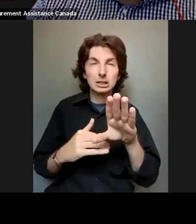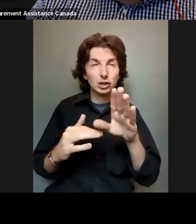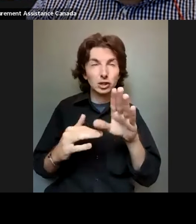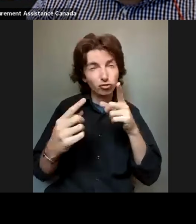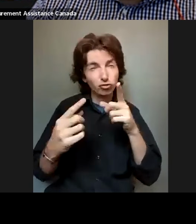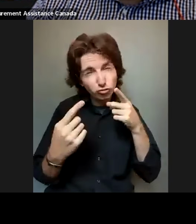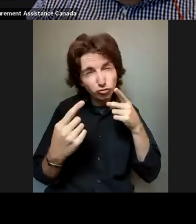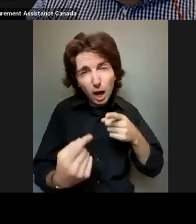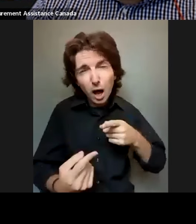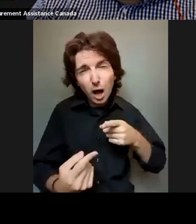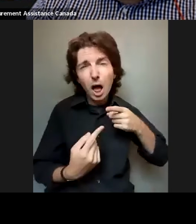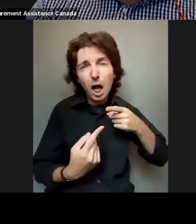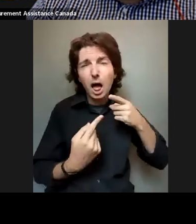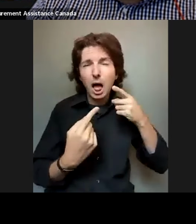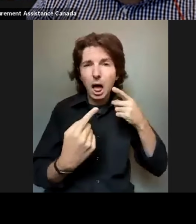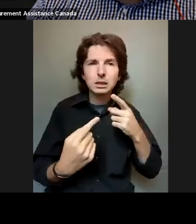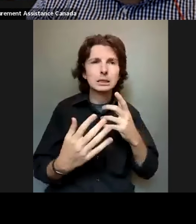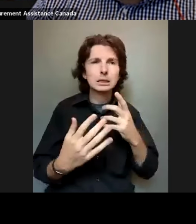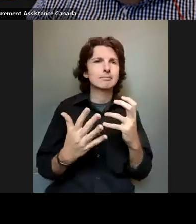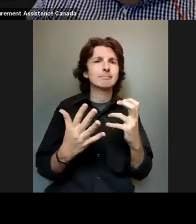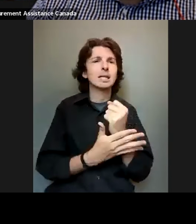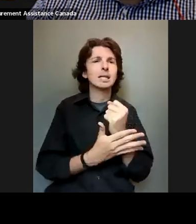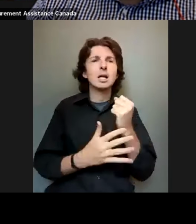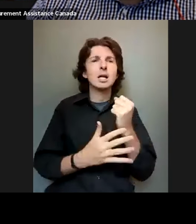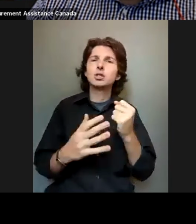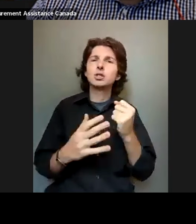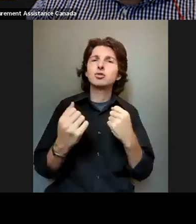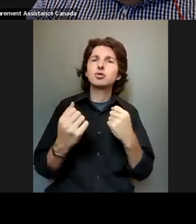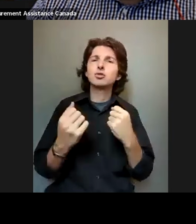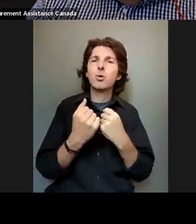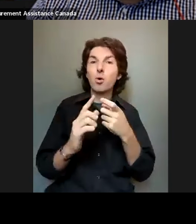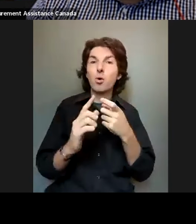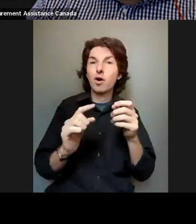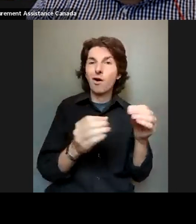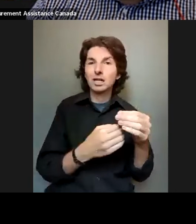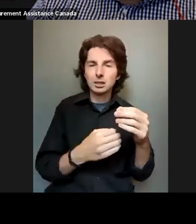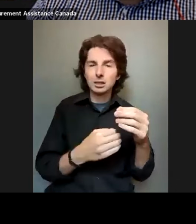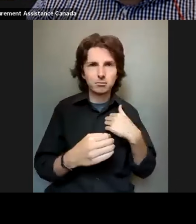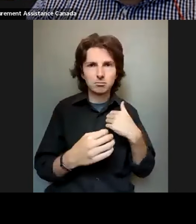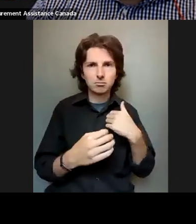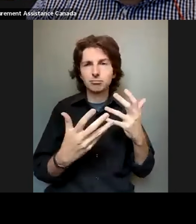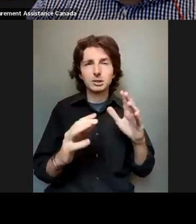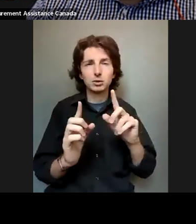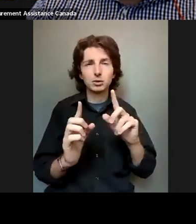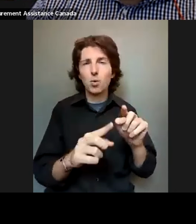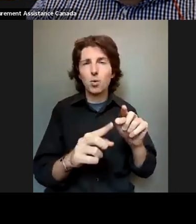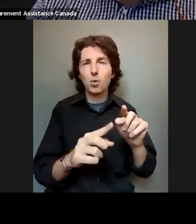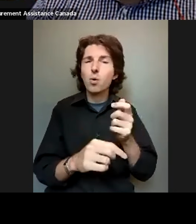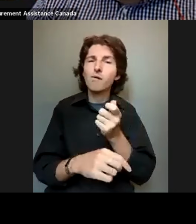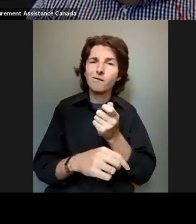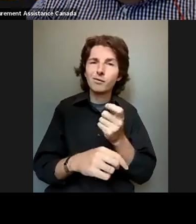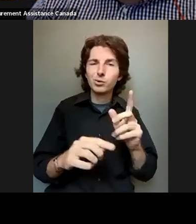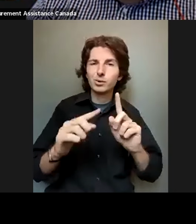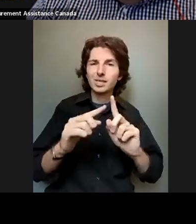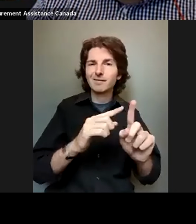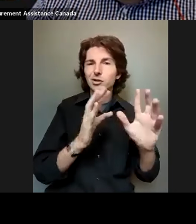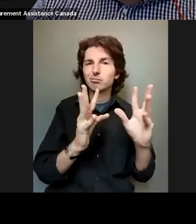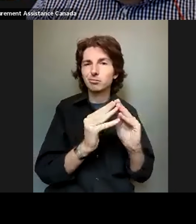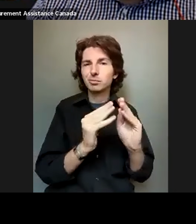getting support from your office. I have attended quite a few of these sessions with different